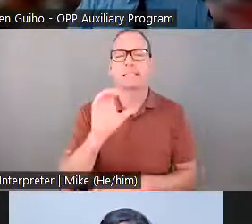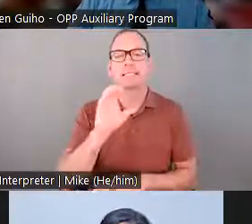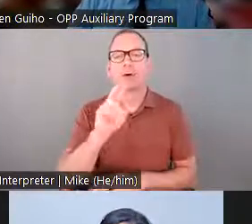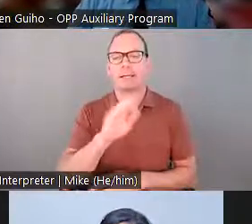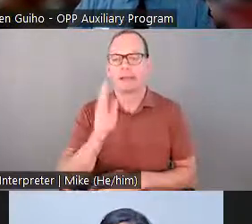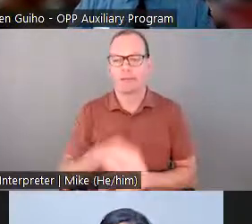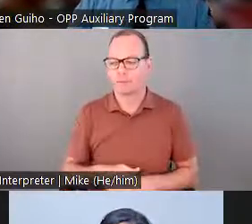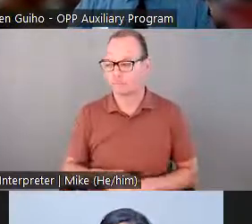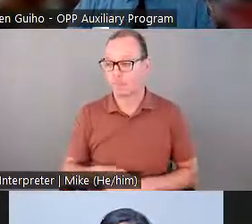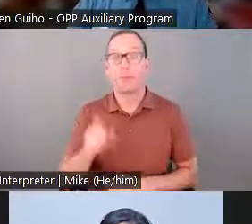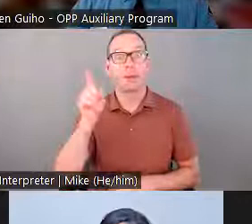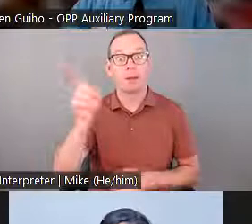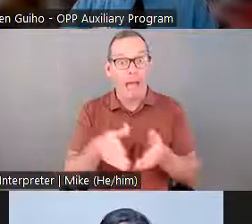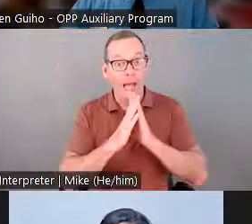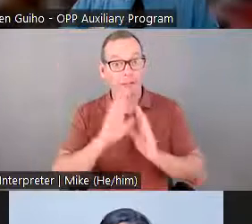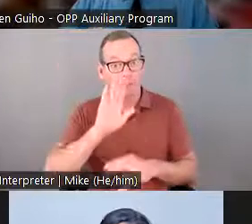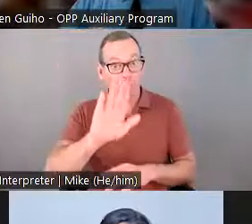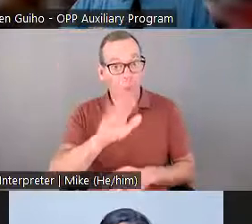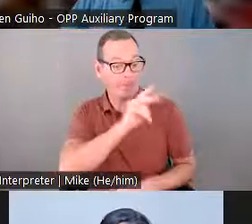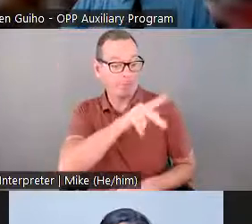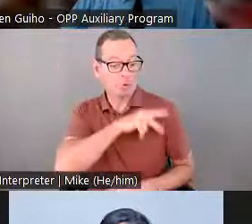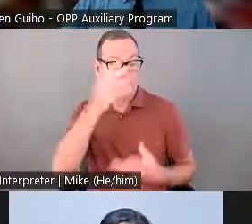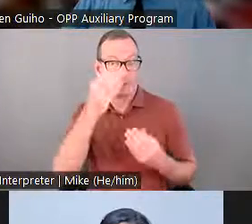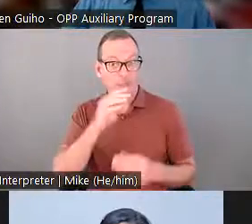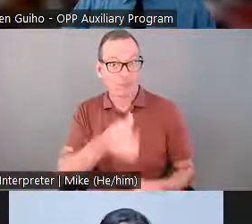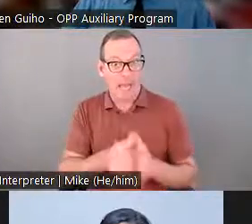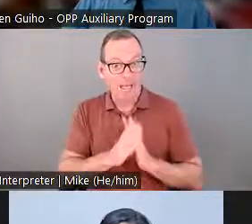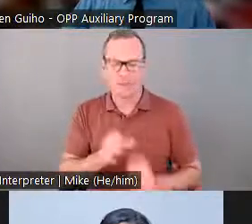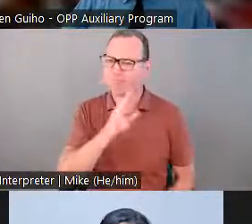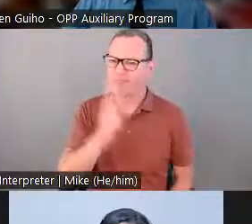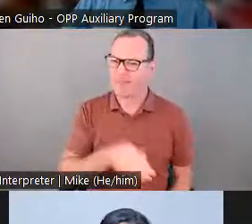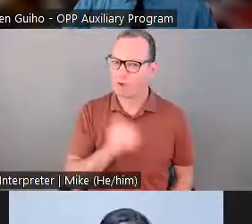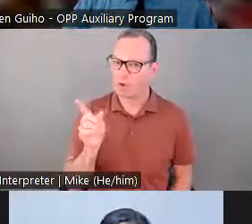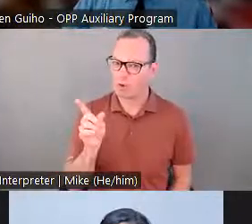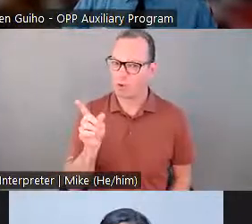happen. So what is the solution here with the CRA?